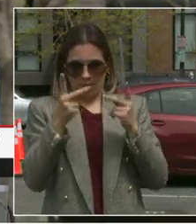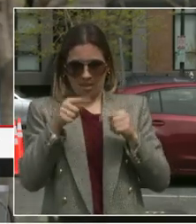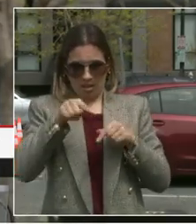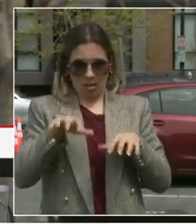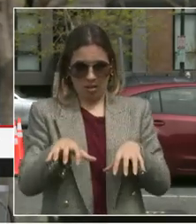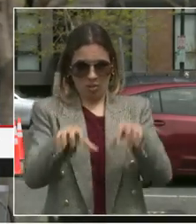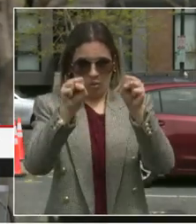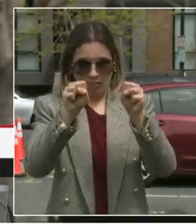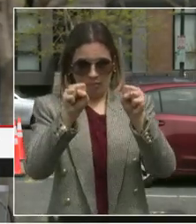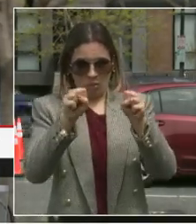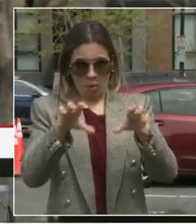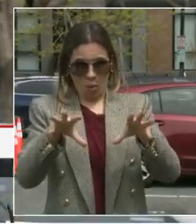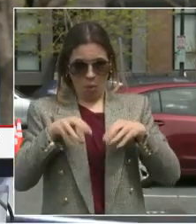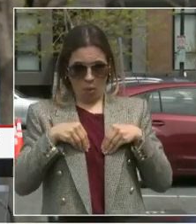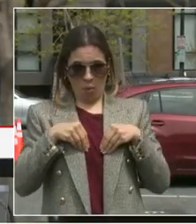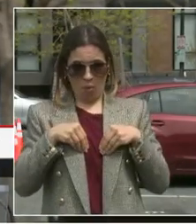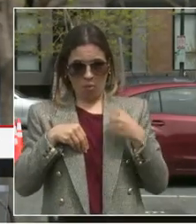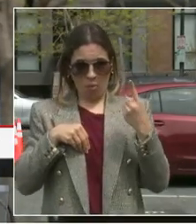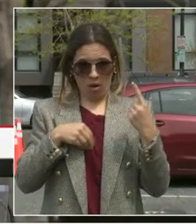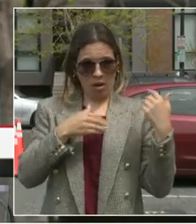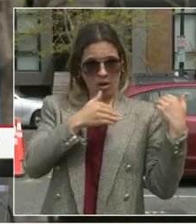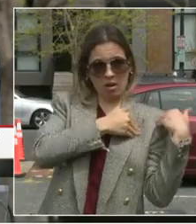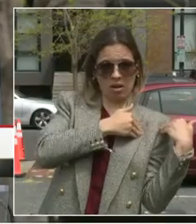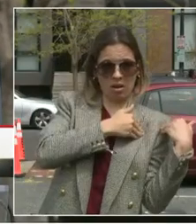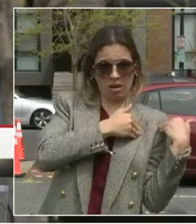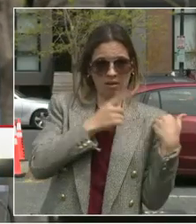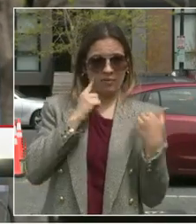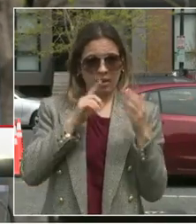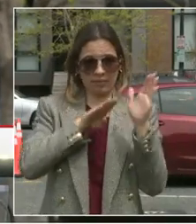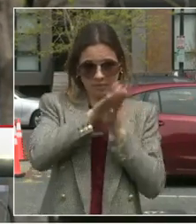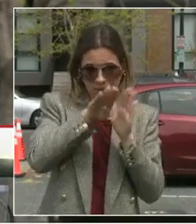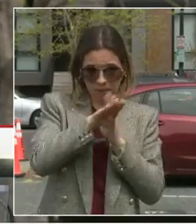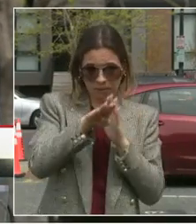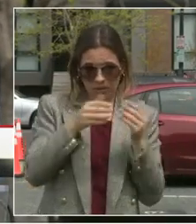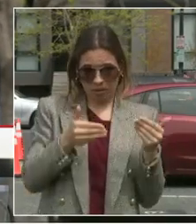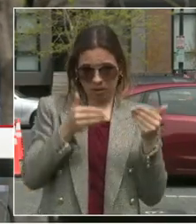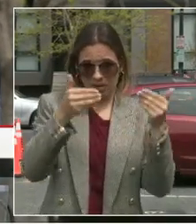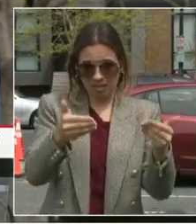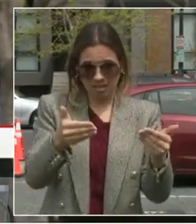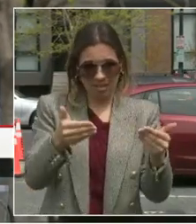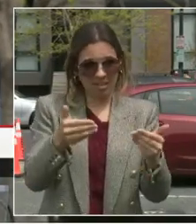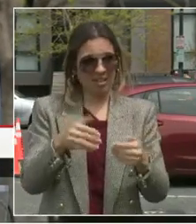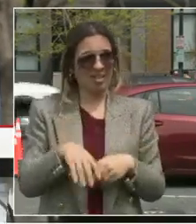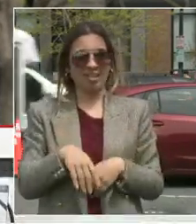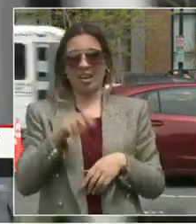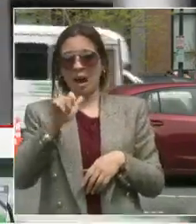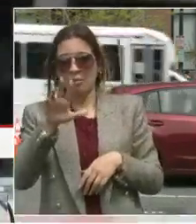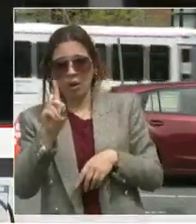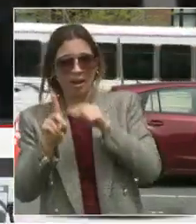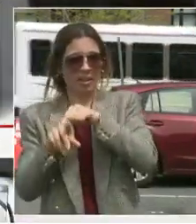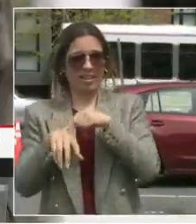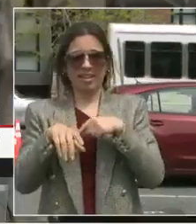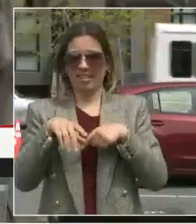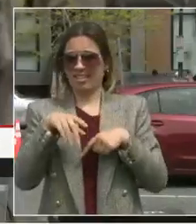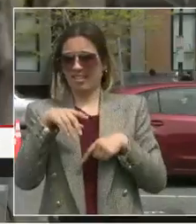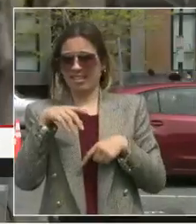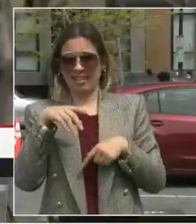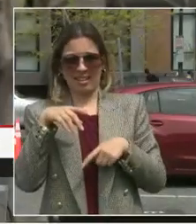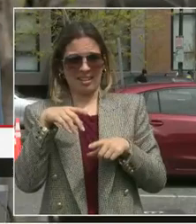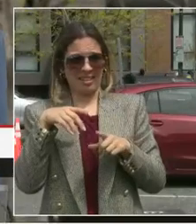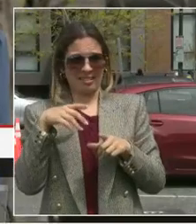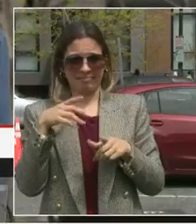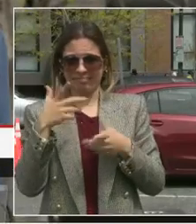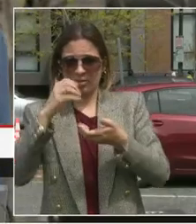and accountability for the development moving forward. Whether that's Amtrak, whether that's us, whether that's some kind of